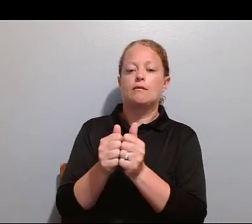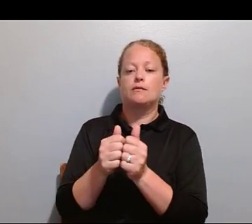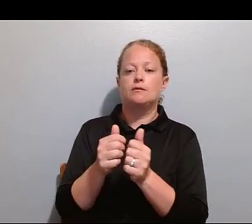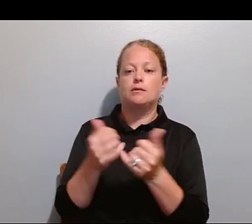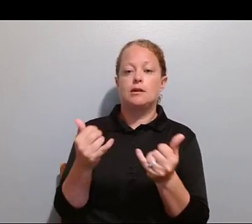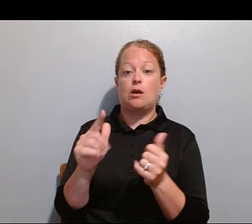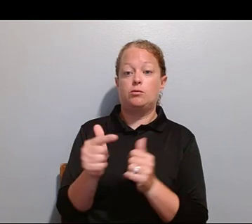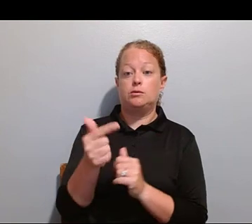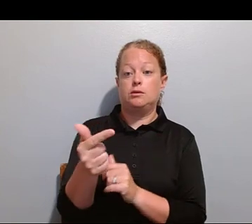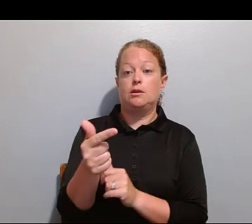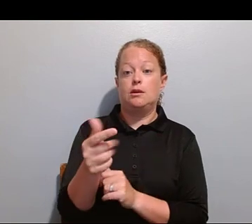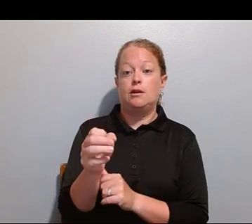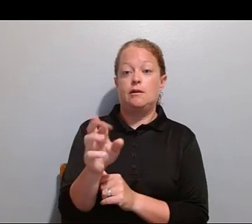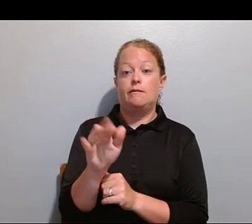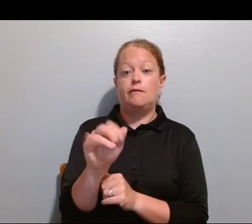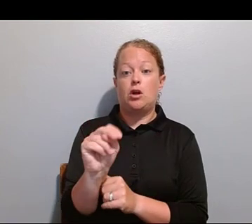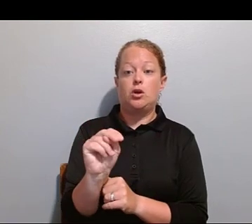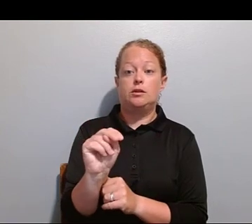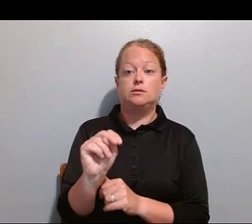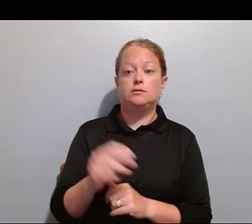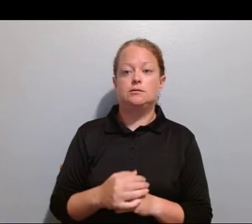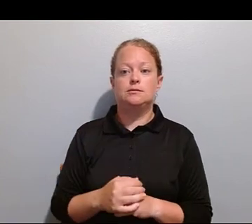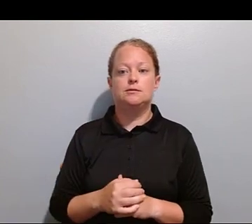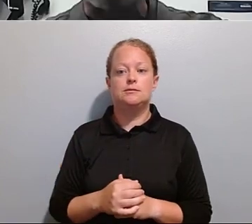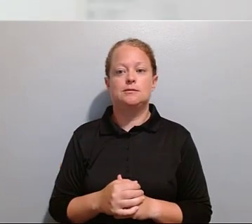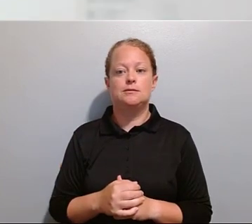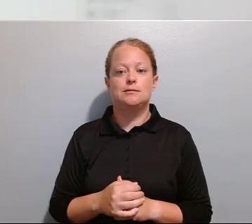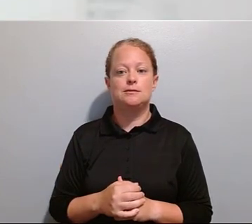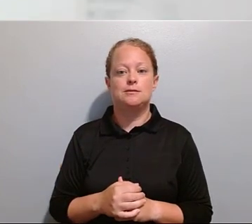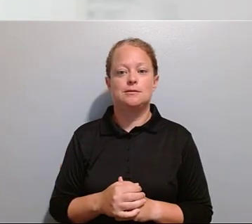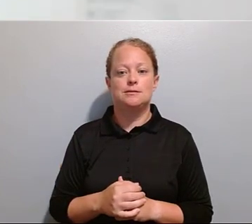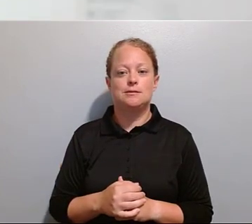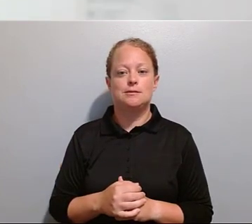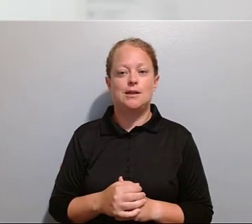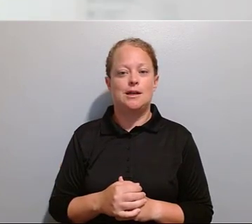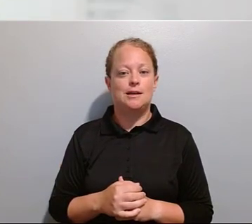Farron, perhaps, to begin. Hello, Farron. Hello.